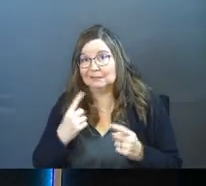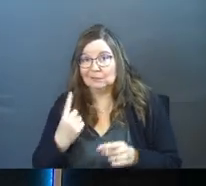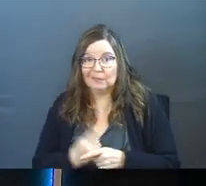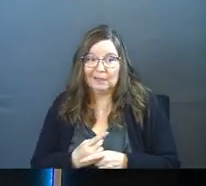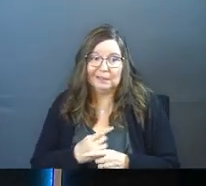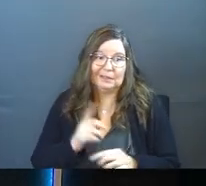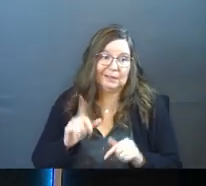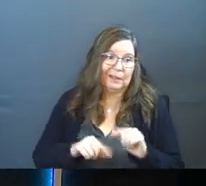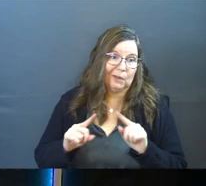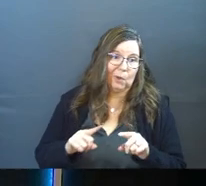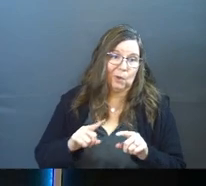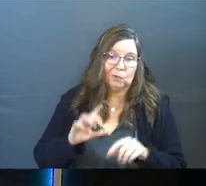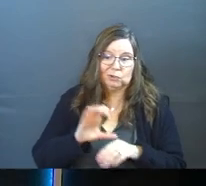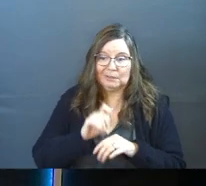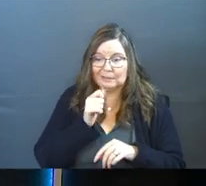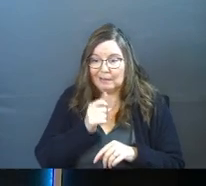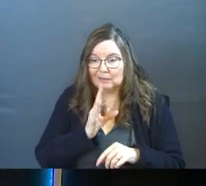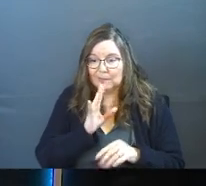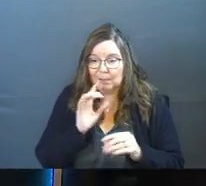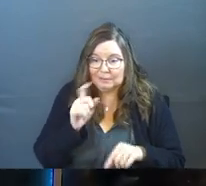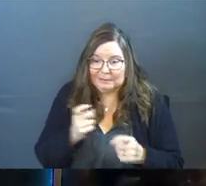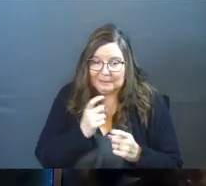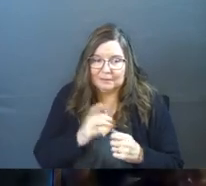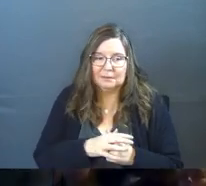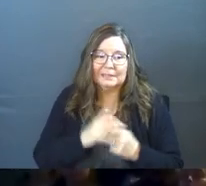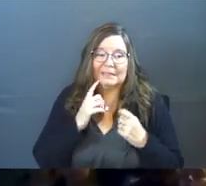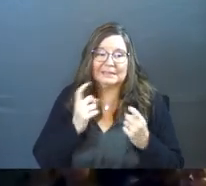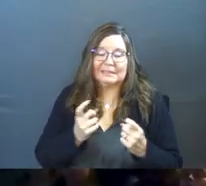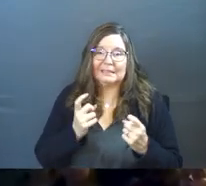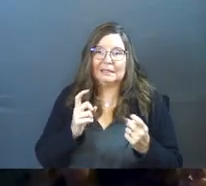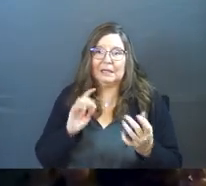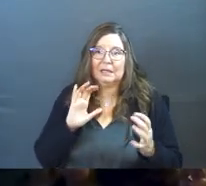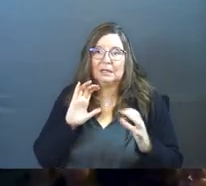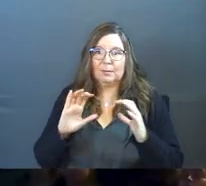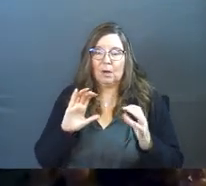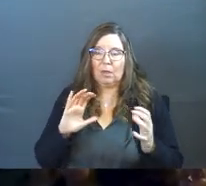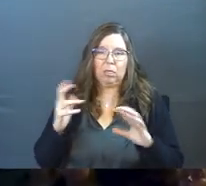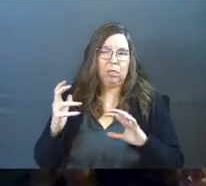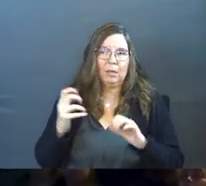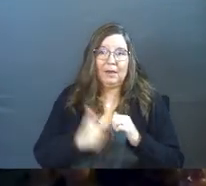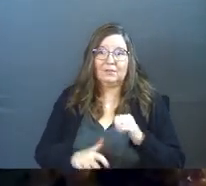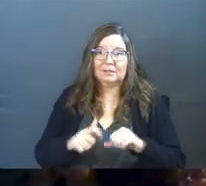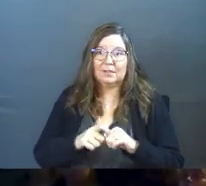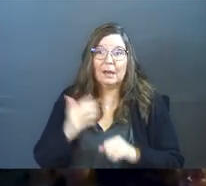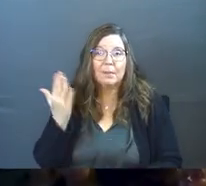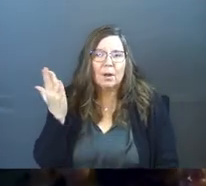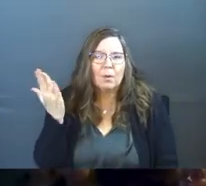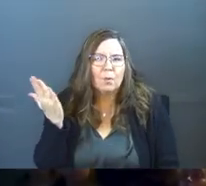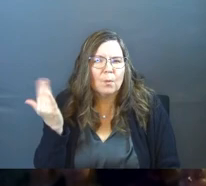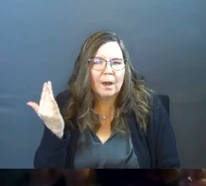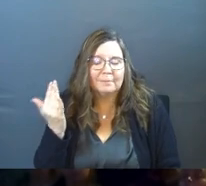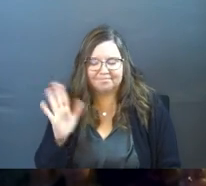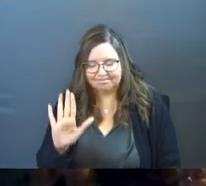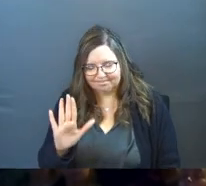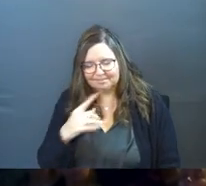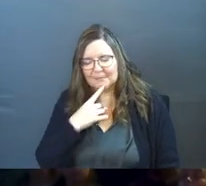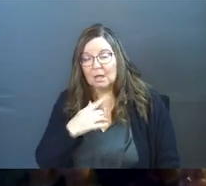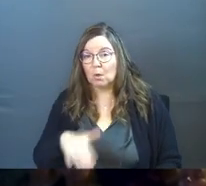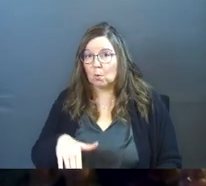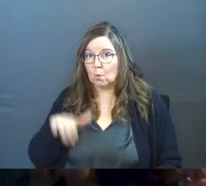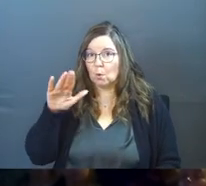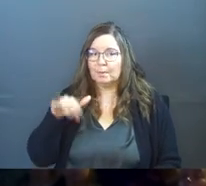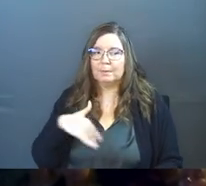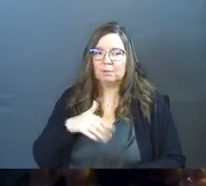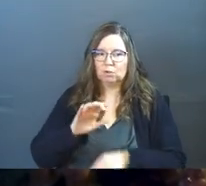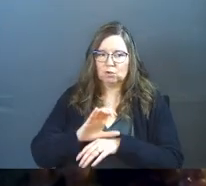Like, man, you can't go to church and not talk about sin. Sin can get our communication messy every single time. And why? I'll tell you why. Growing up,